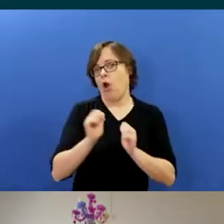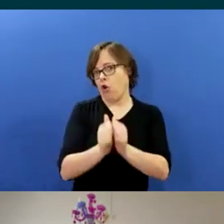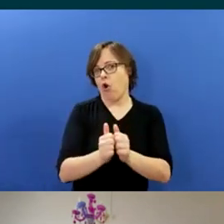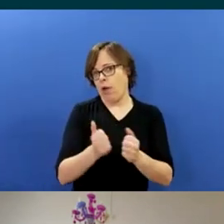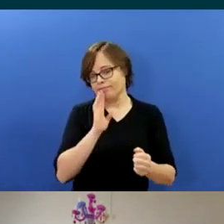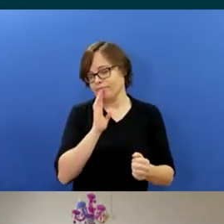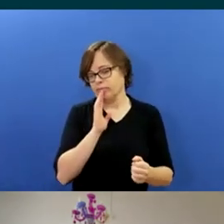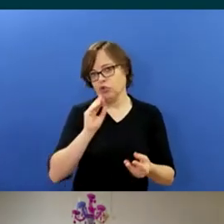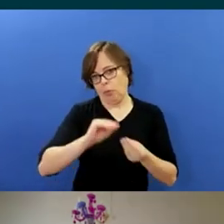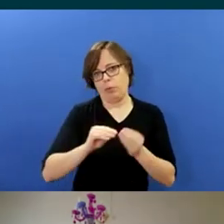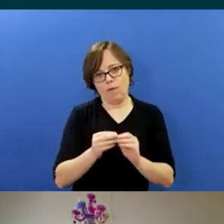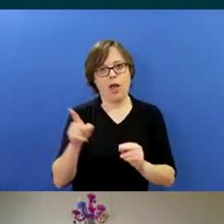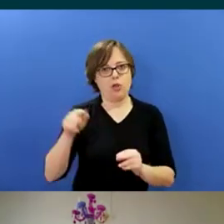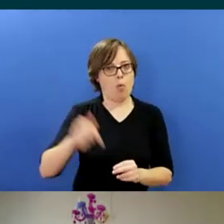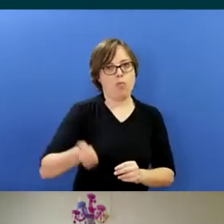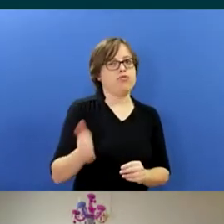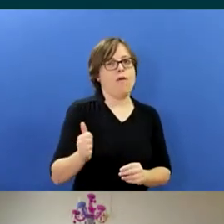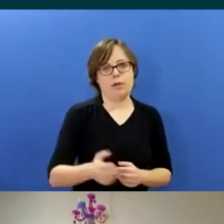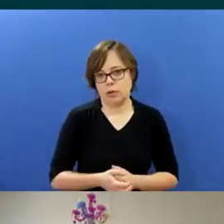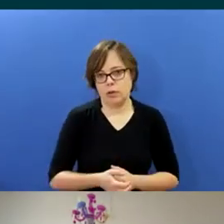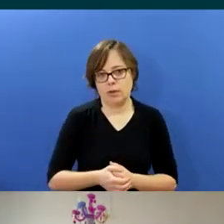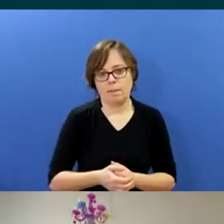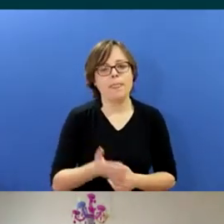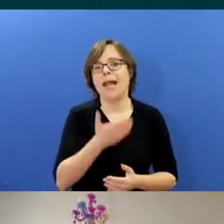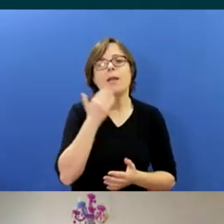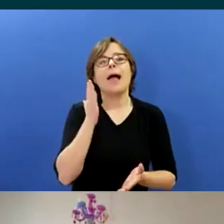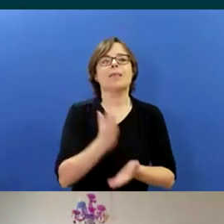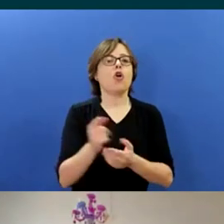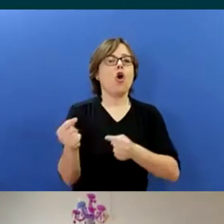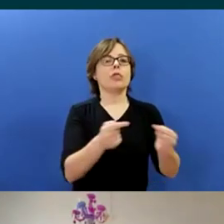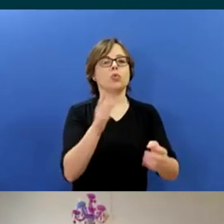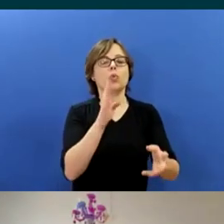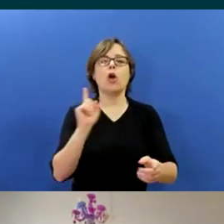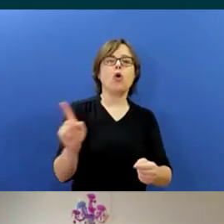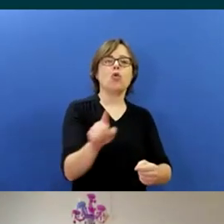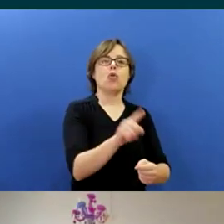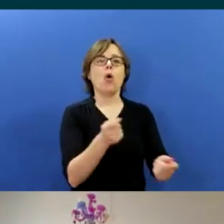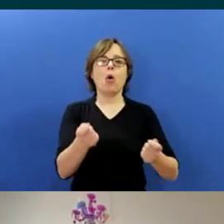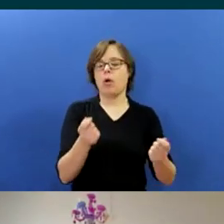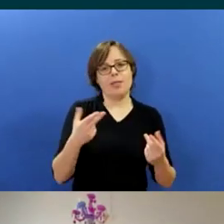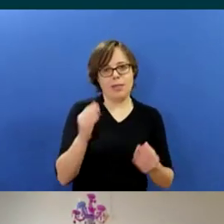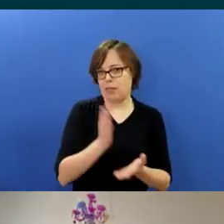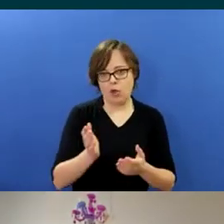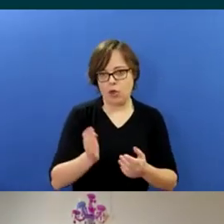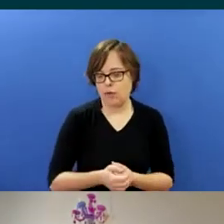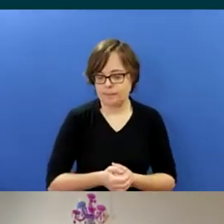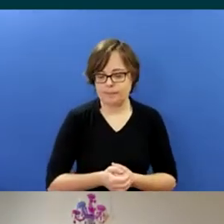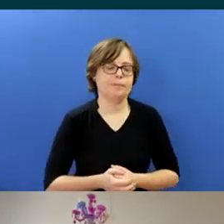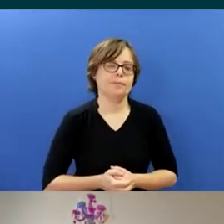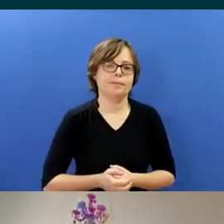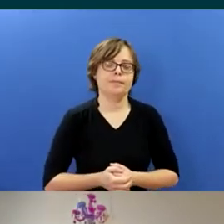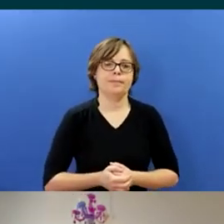a moderator of the discussion. Then when we have had the citizen assembly and we have the